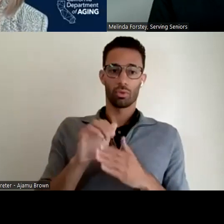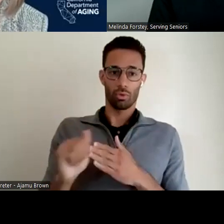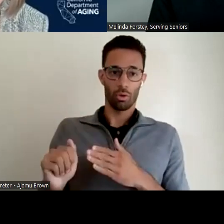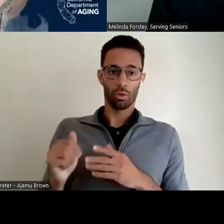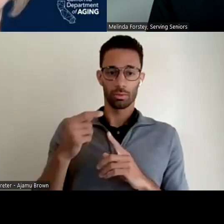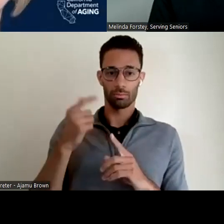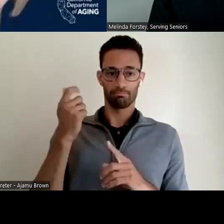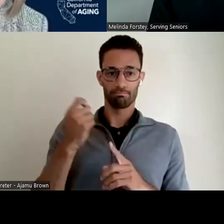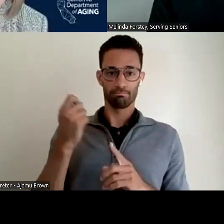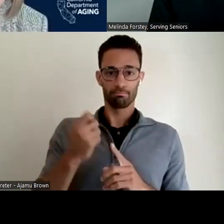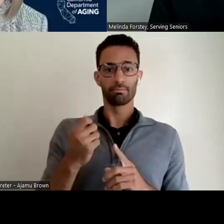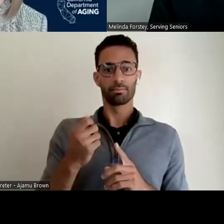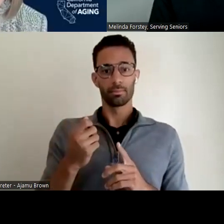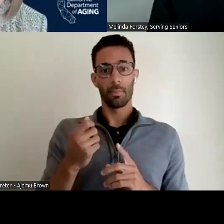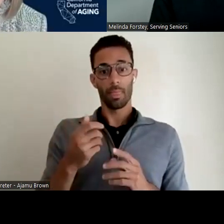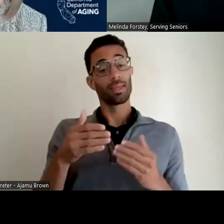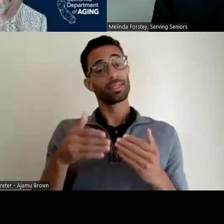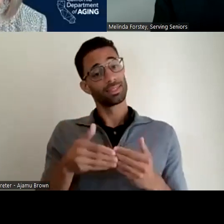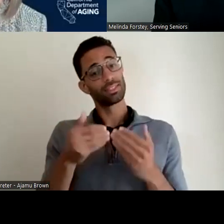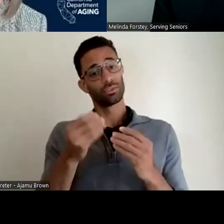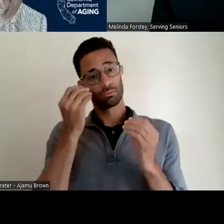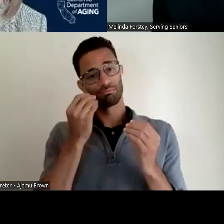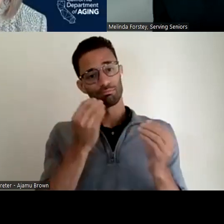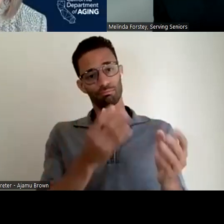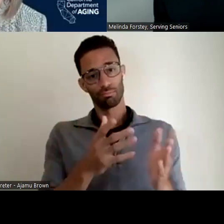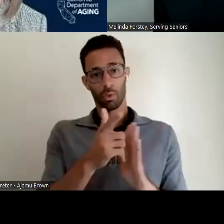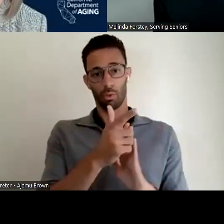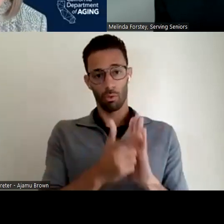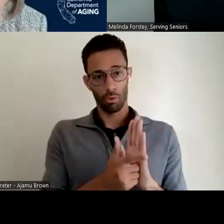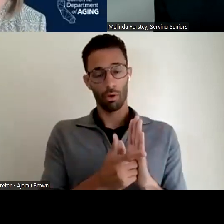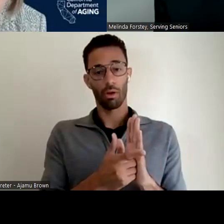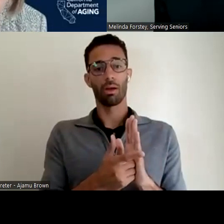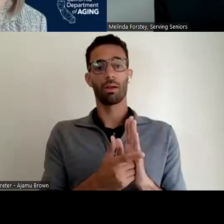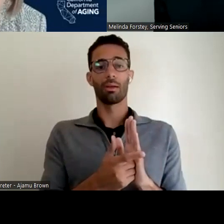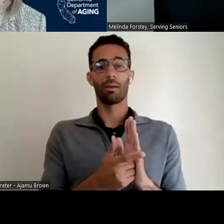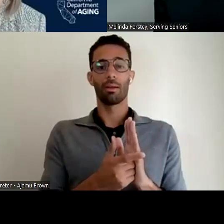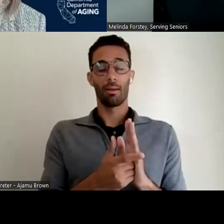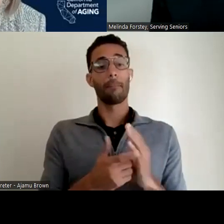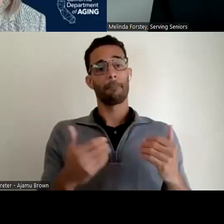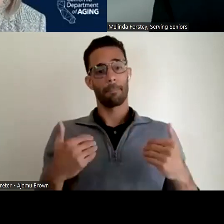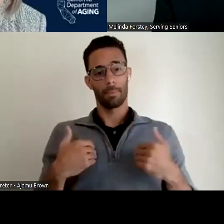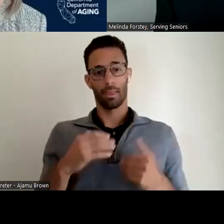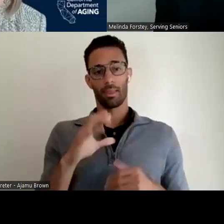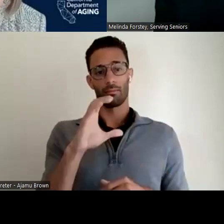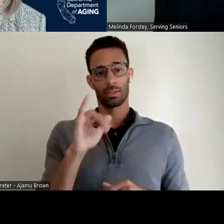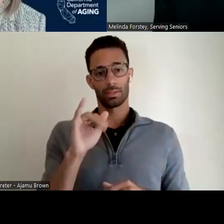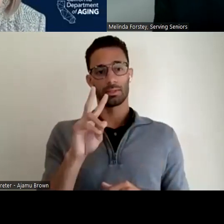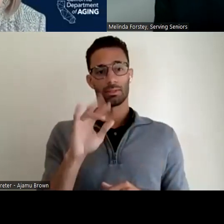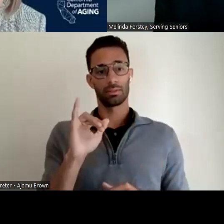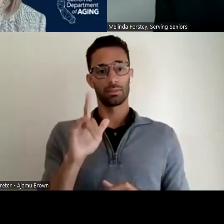it's easier to say, here's the law. And by the way, we have a civil rights division that enforces